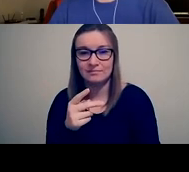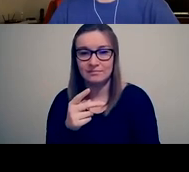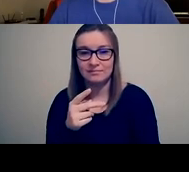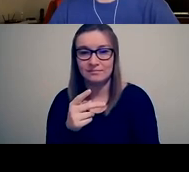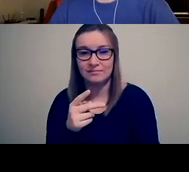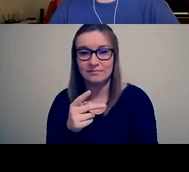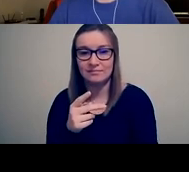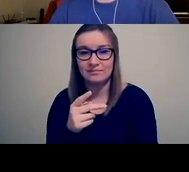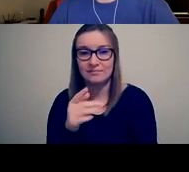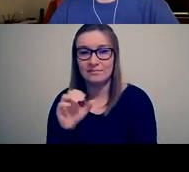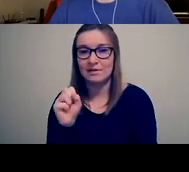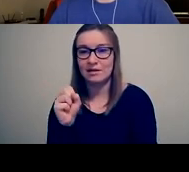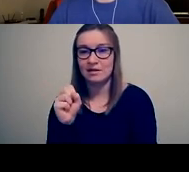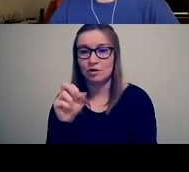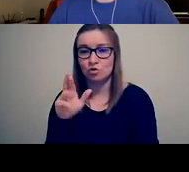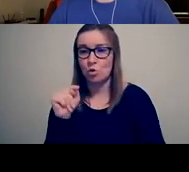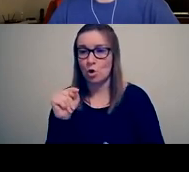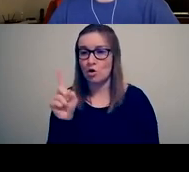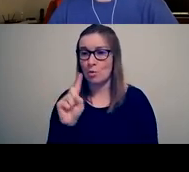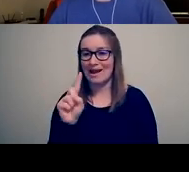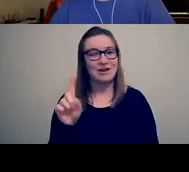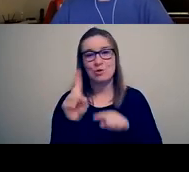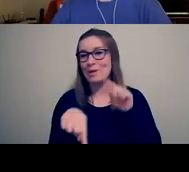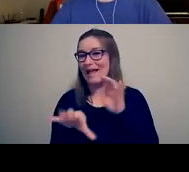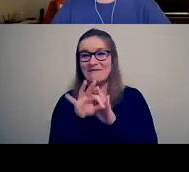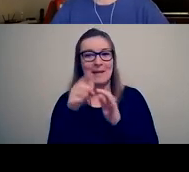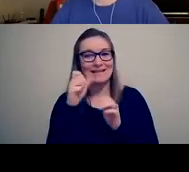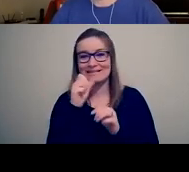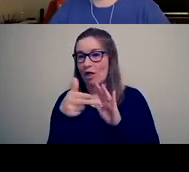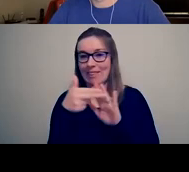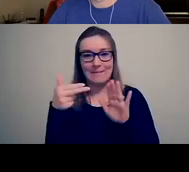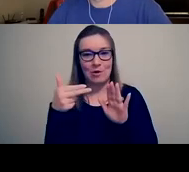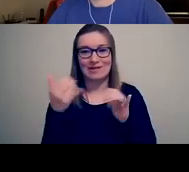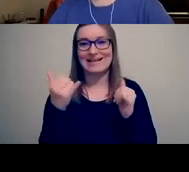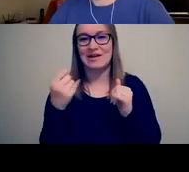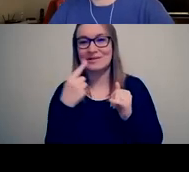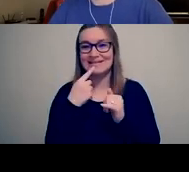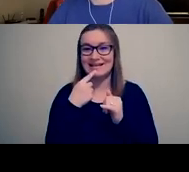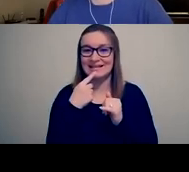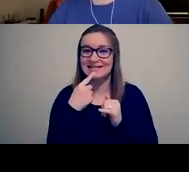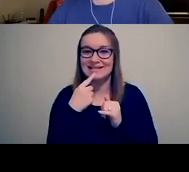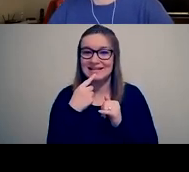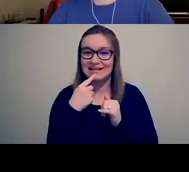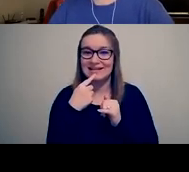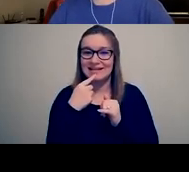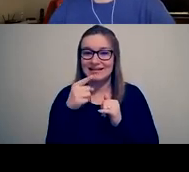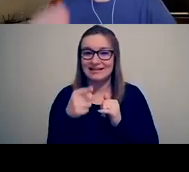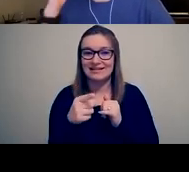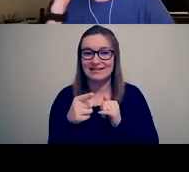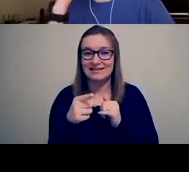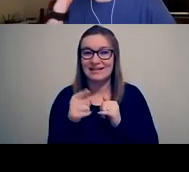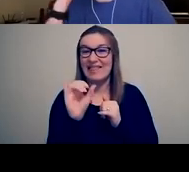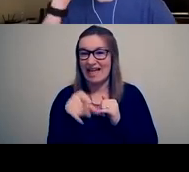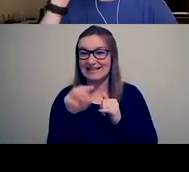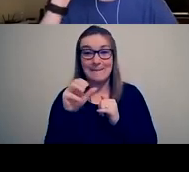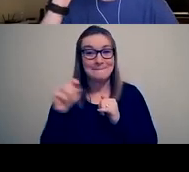it's you can't find it because it's not labeled. Occur left parent, right parent, alpha now it says date. So there you go. Max. You can't find